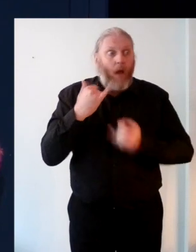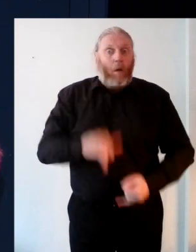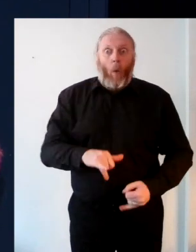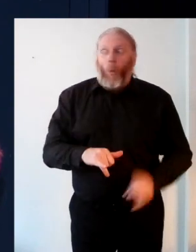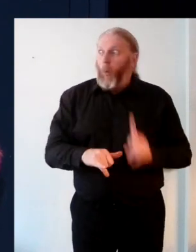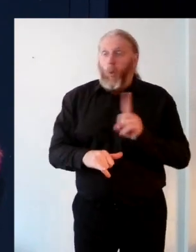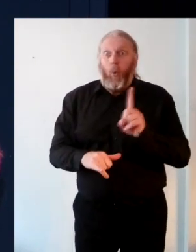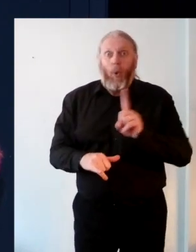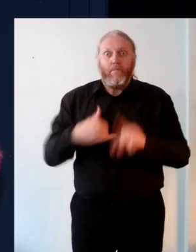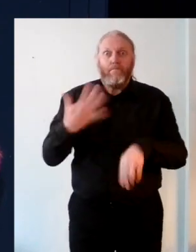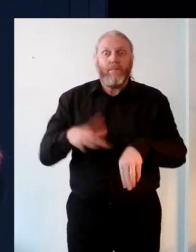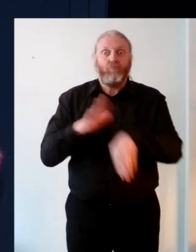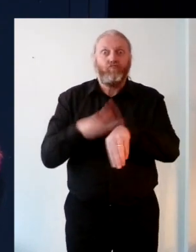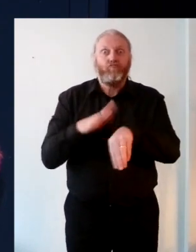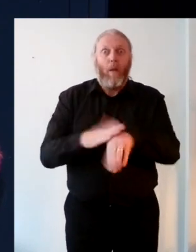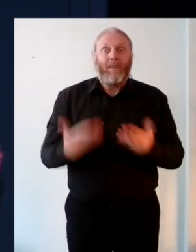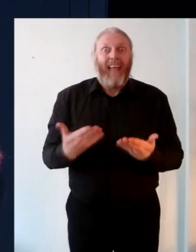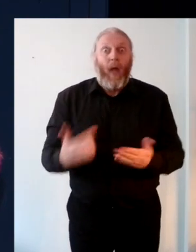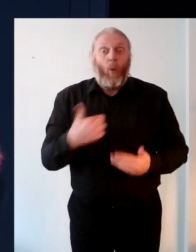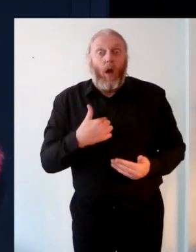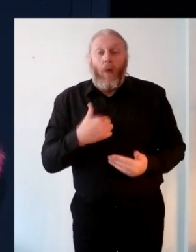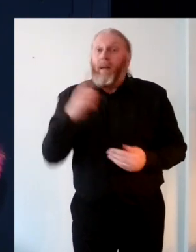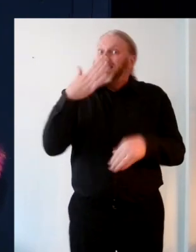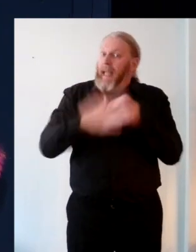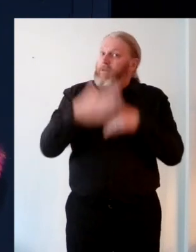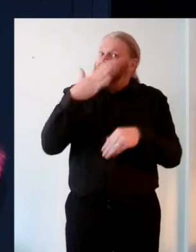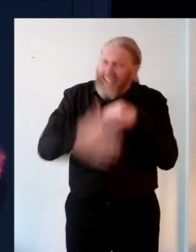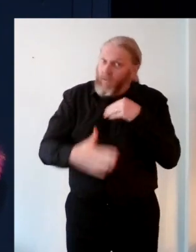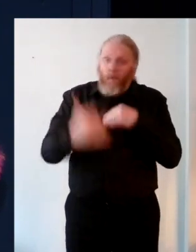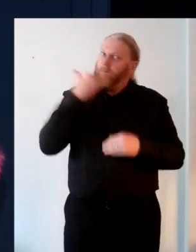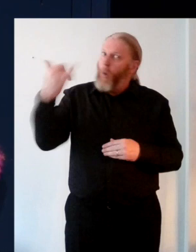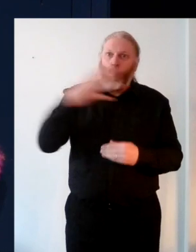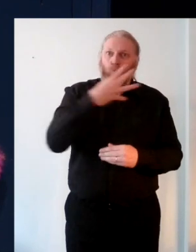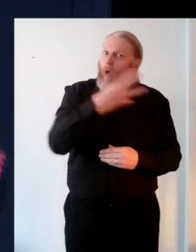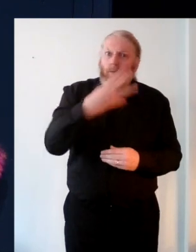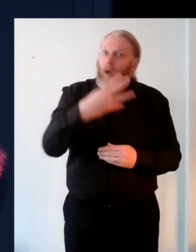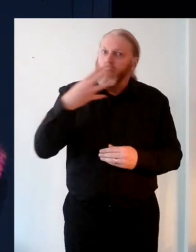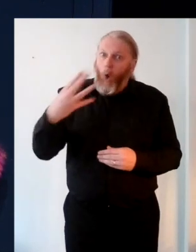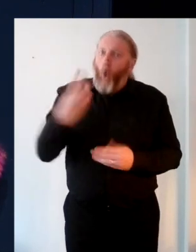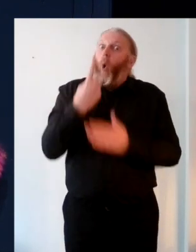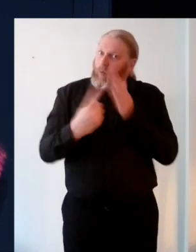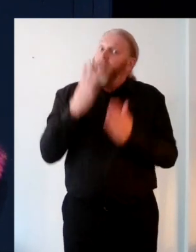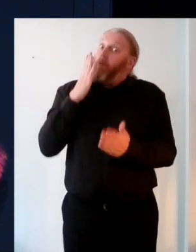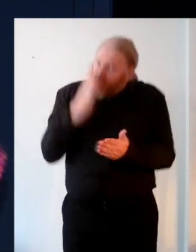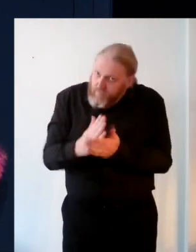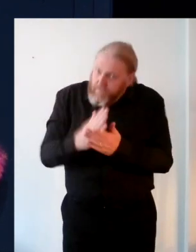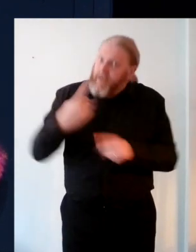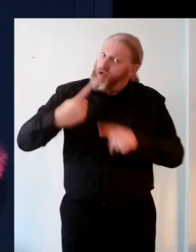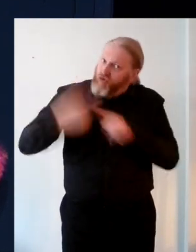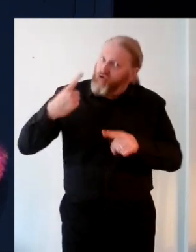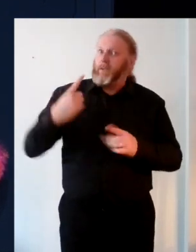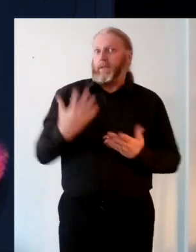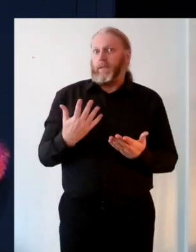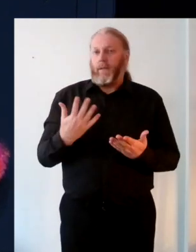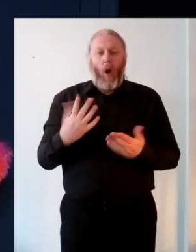Oh, dear. I'm in big trouble now, kids. You must never, ever phone the emergency services unless it's a real